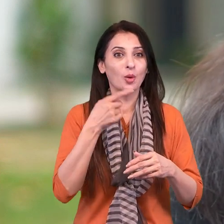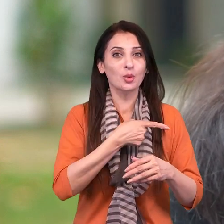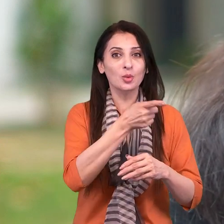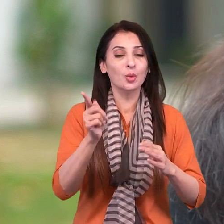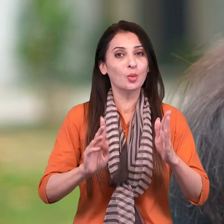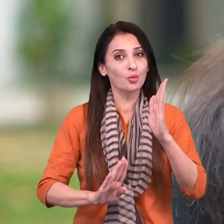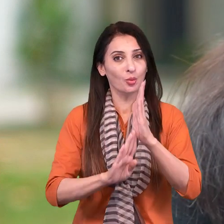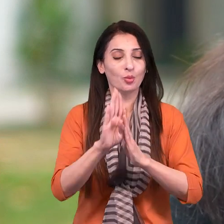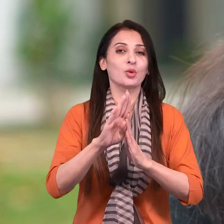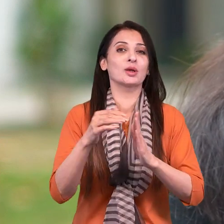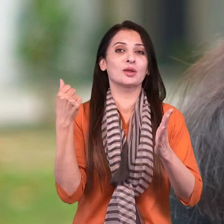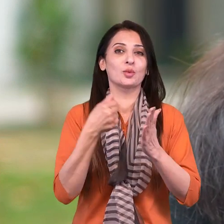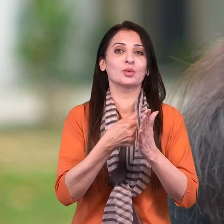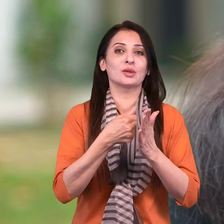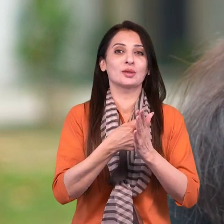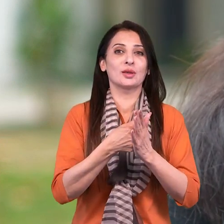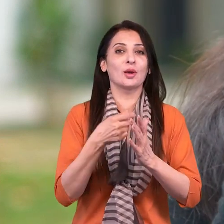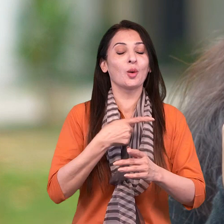want to promote